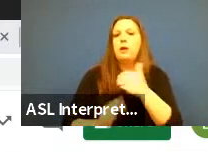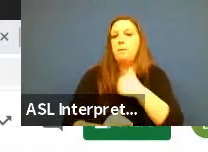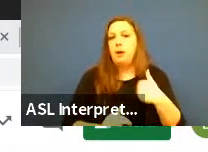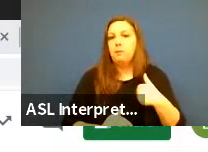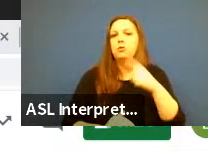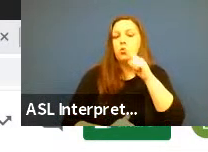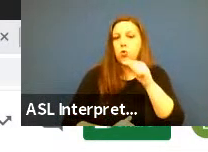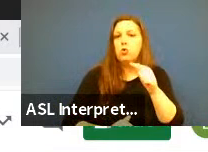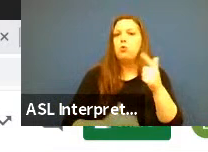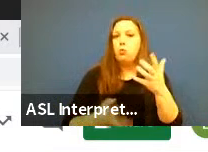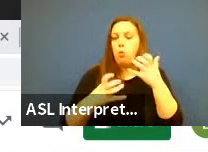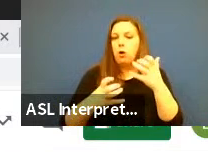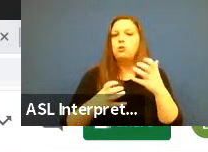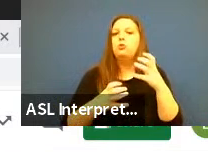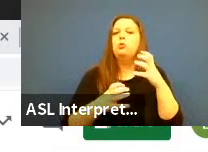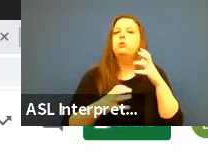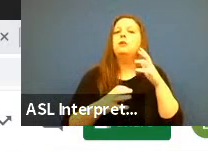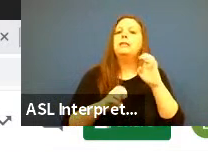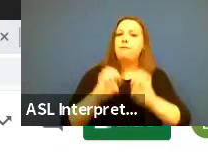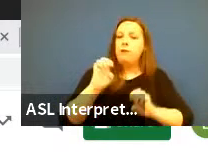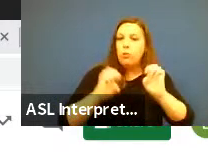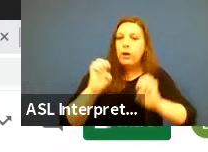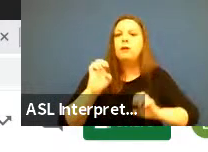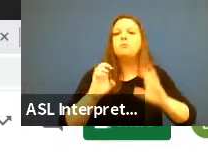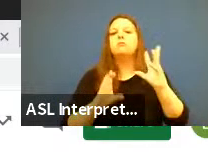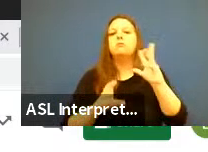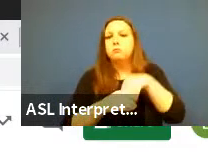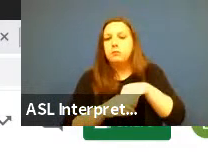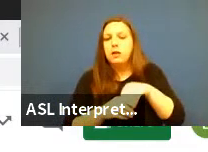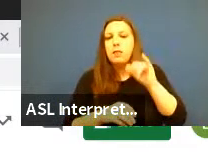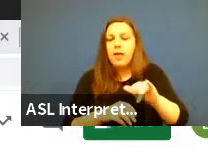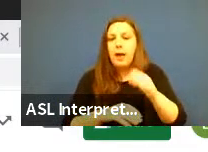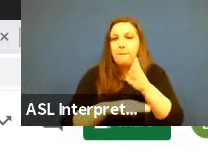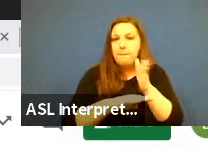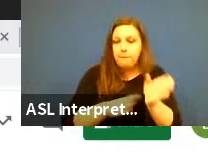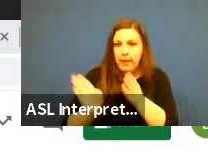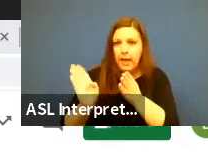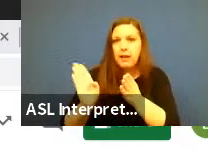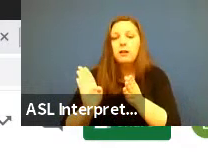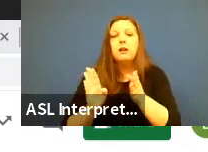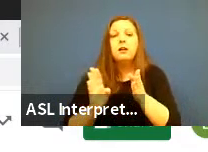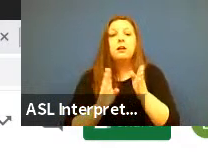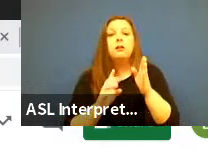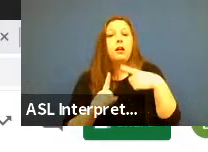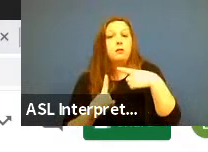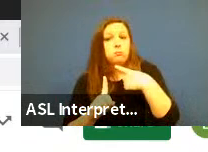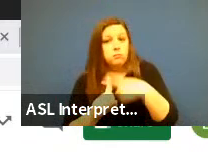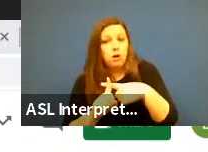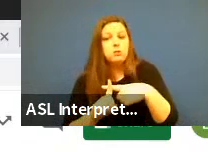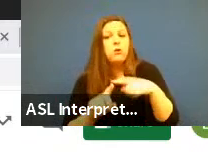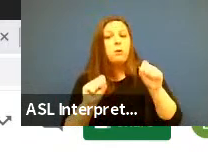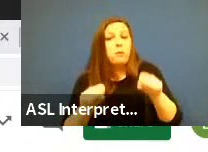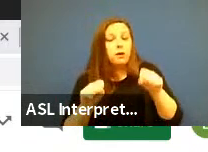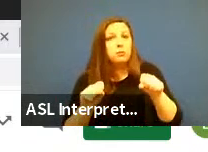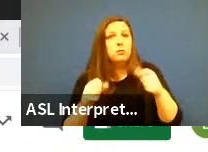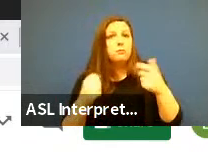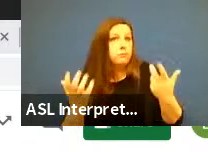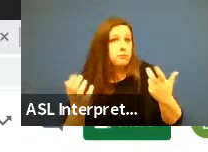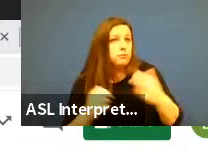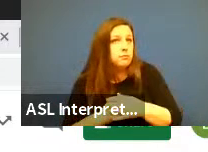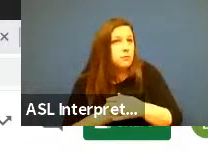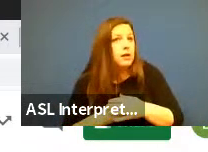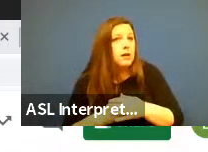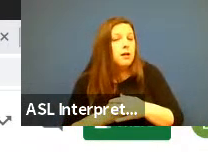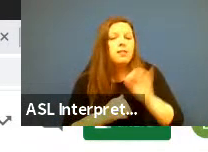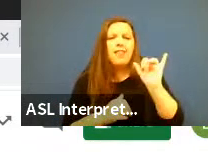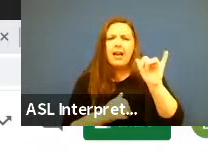or participate in building that plan. The other possibility would be around big decisions